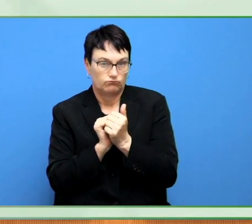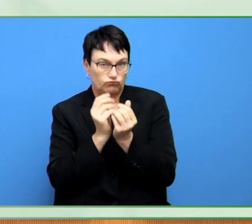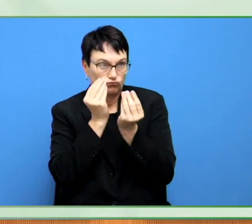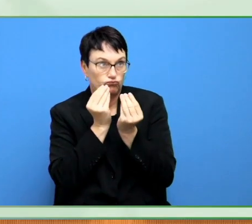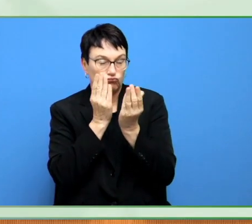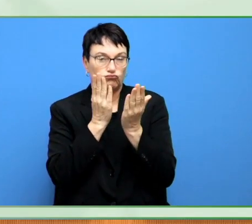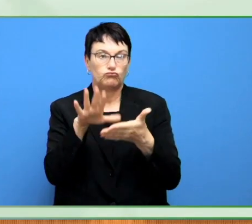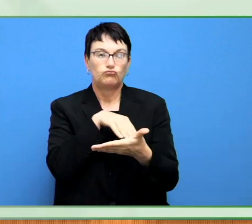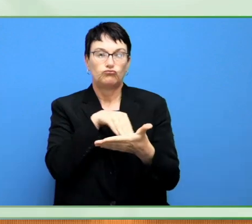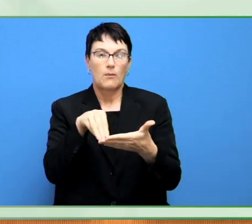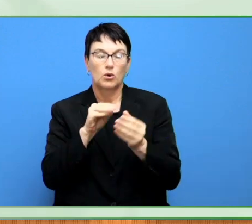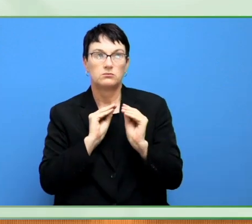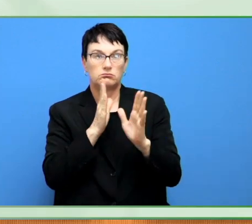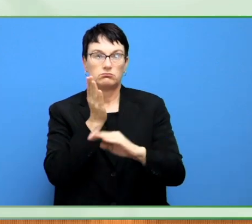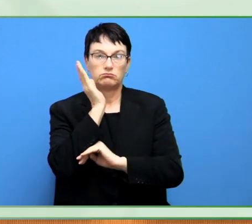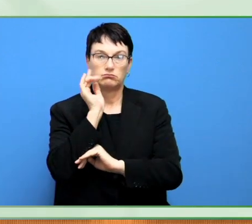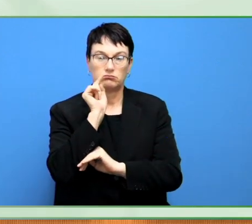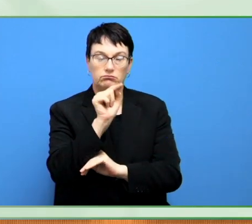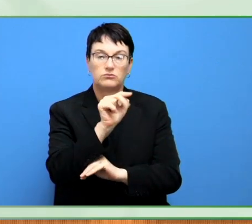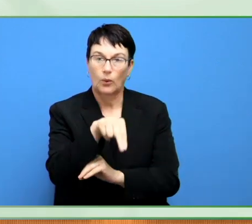Okay. So let me